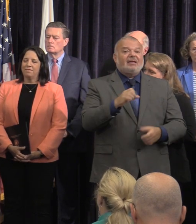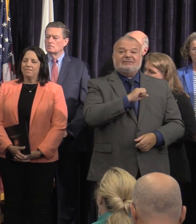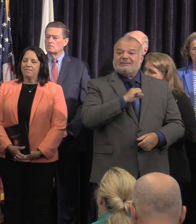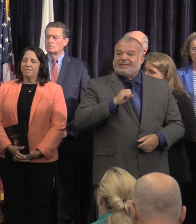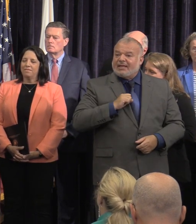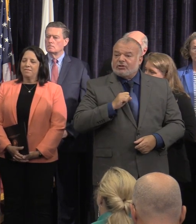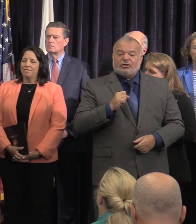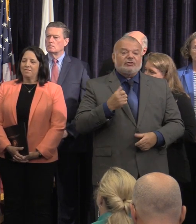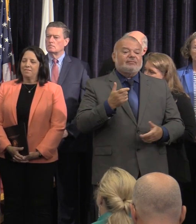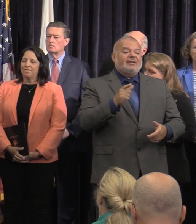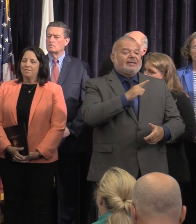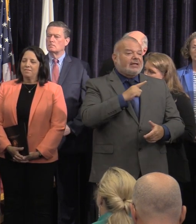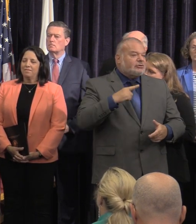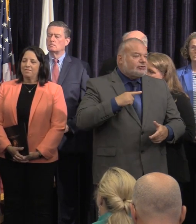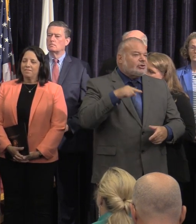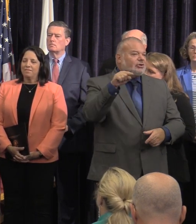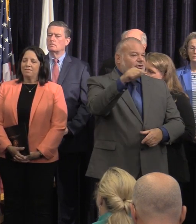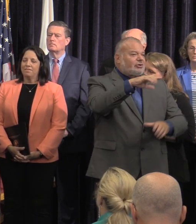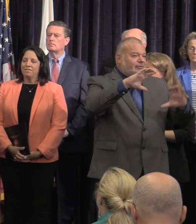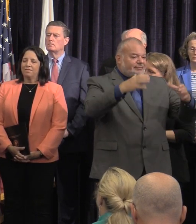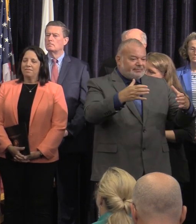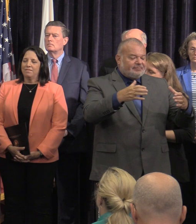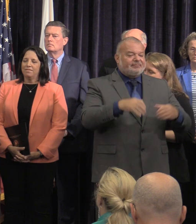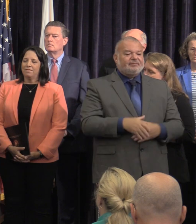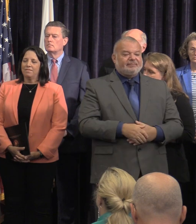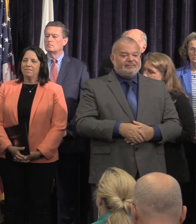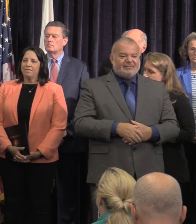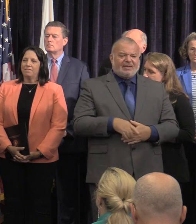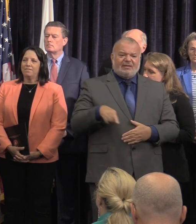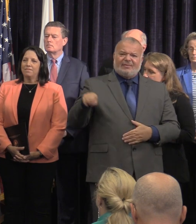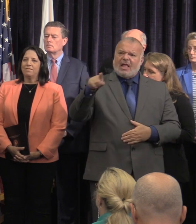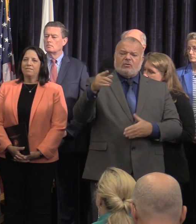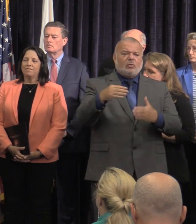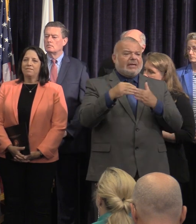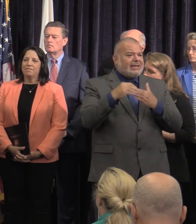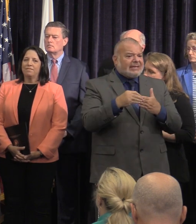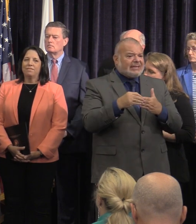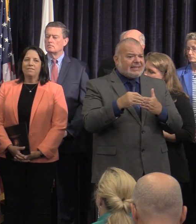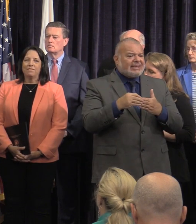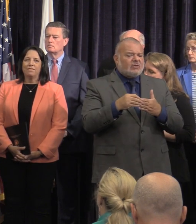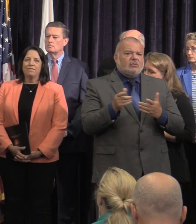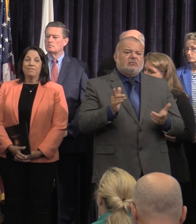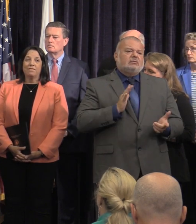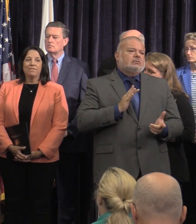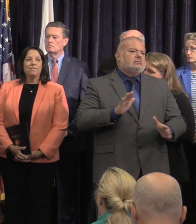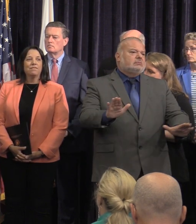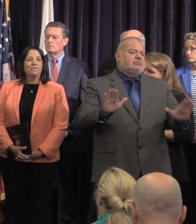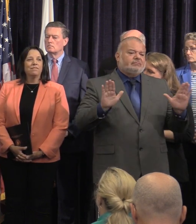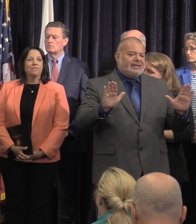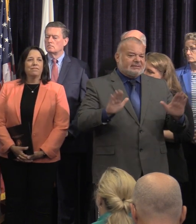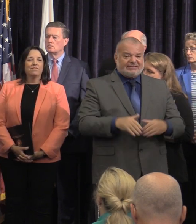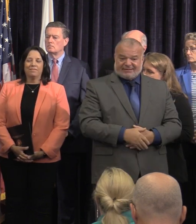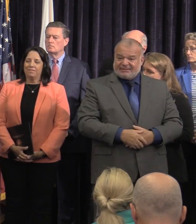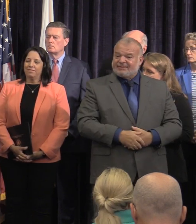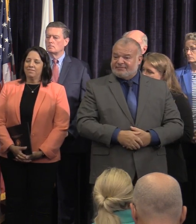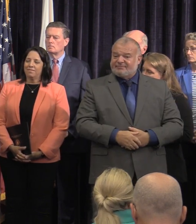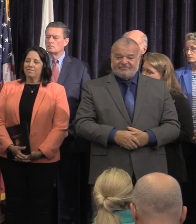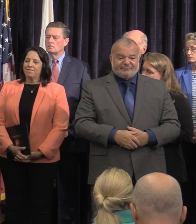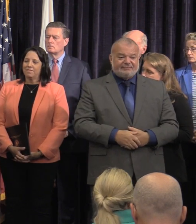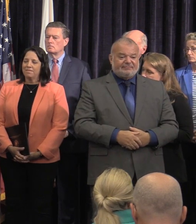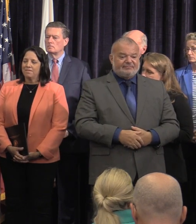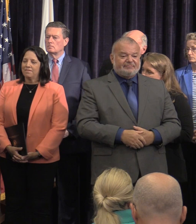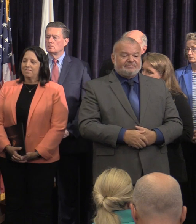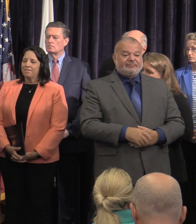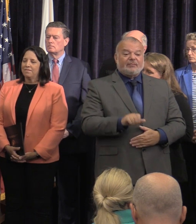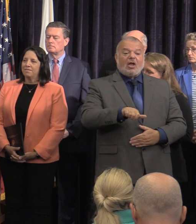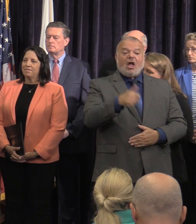Blay, Rep. Susanna Whips for their leadership in setting such a welcoming tone. In Concord, where a